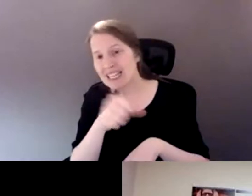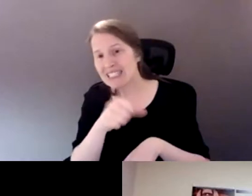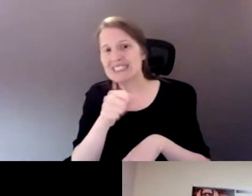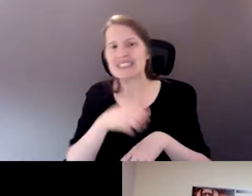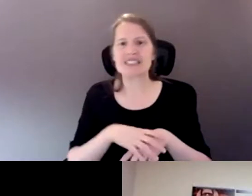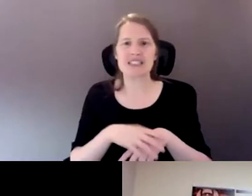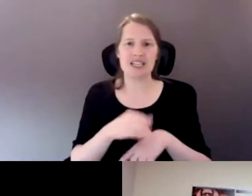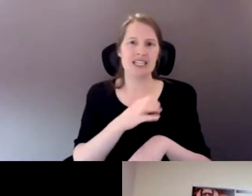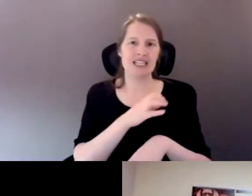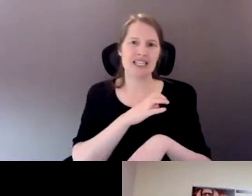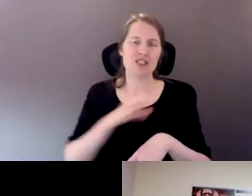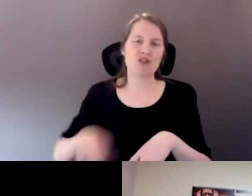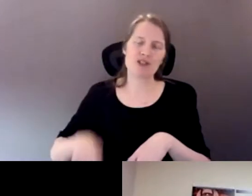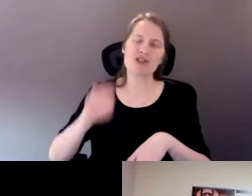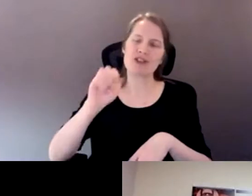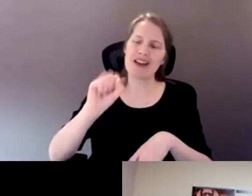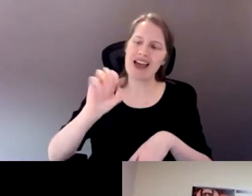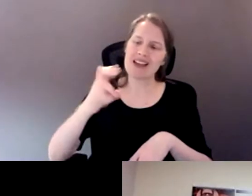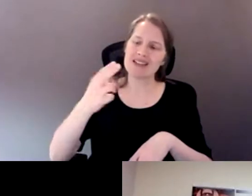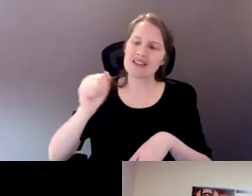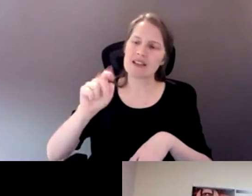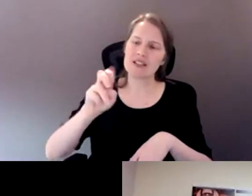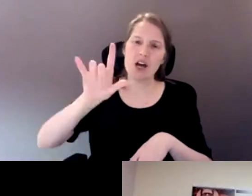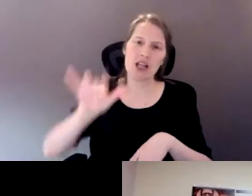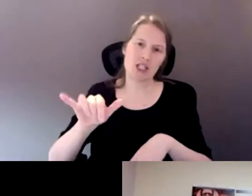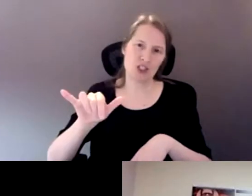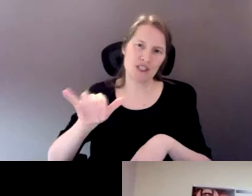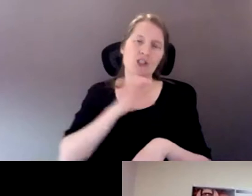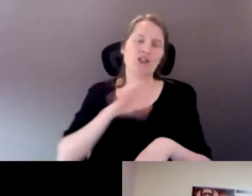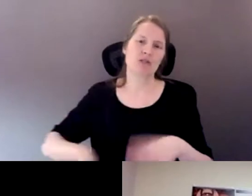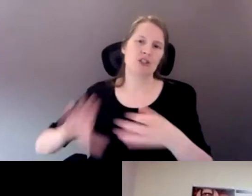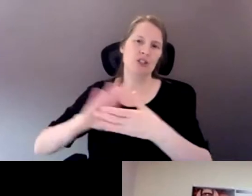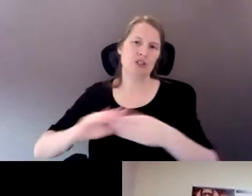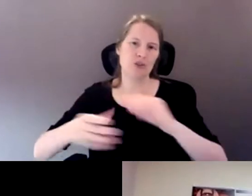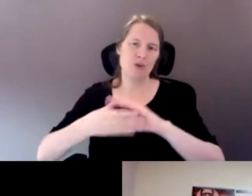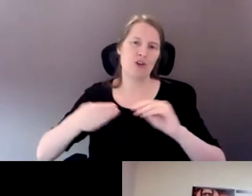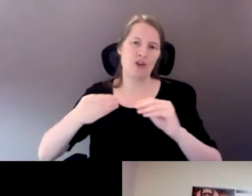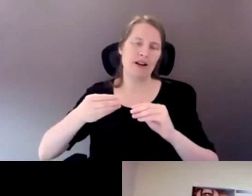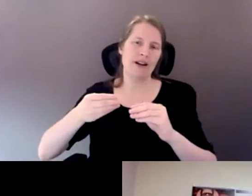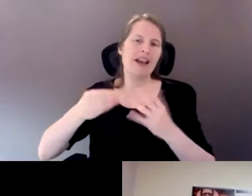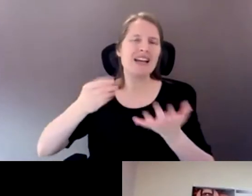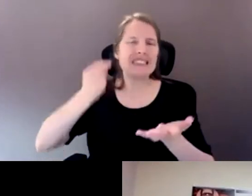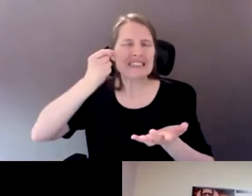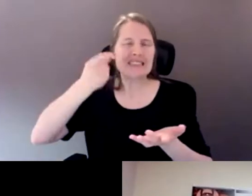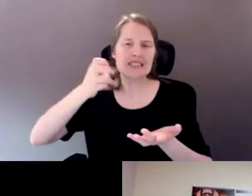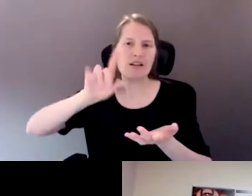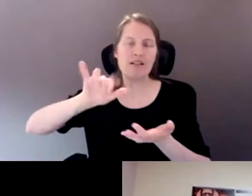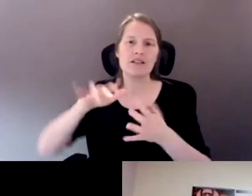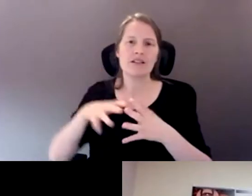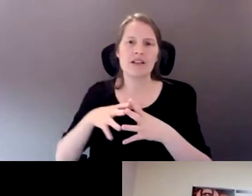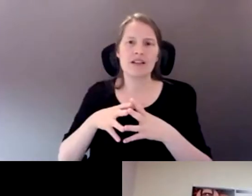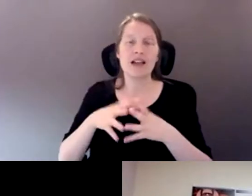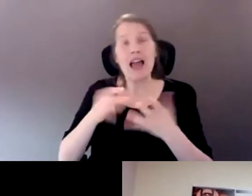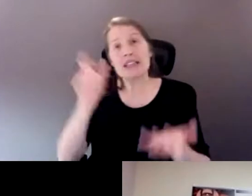because it's a Christian eschatology. It's a Christian narrative and a Christian teleology, a Christian story, and also